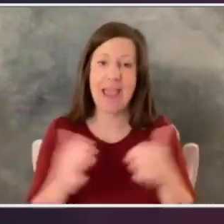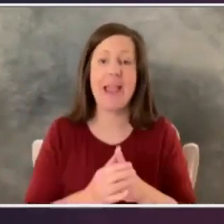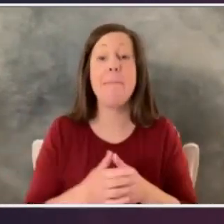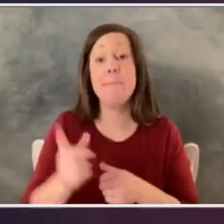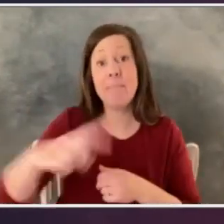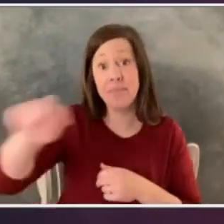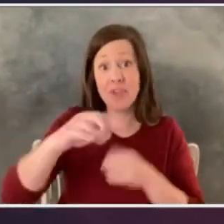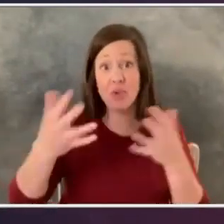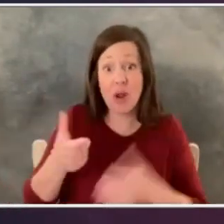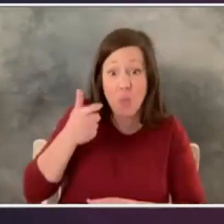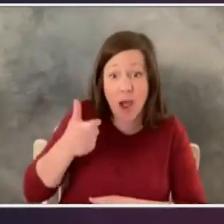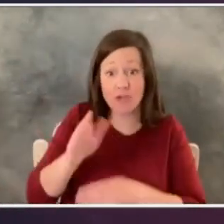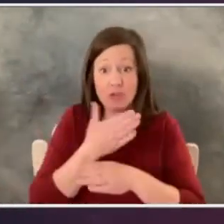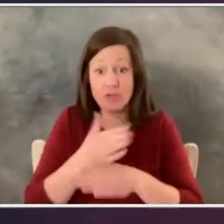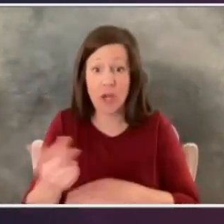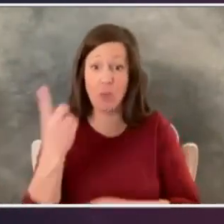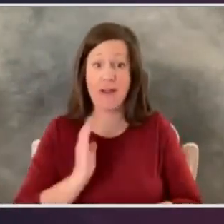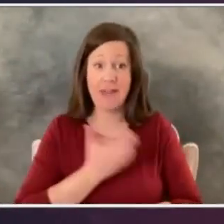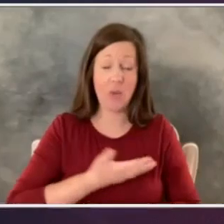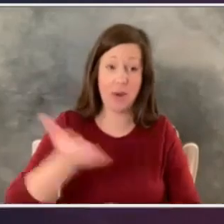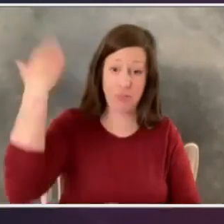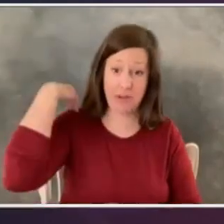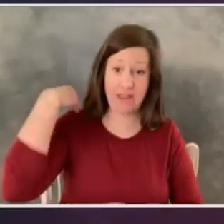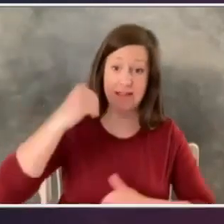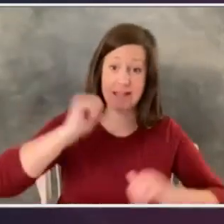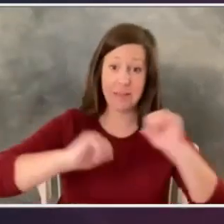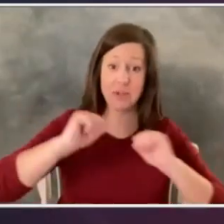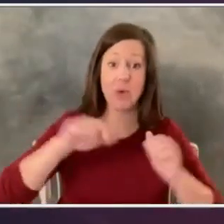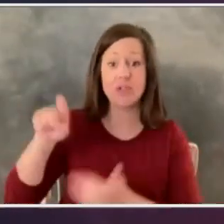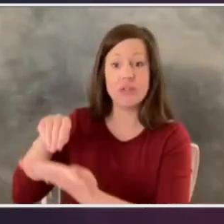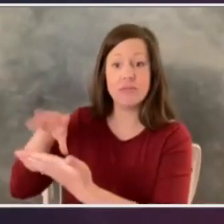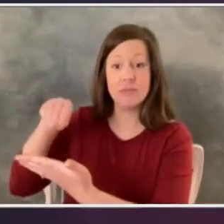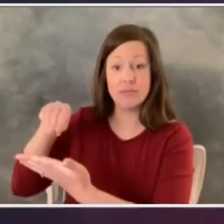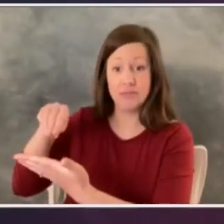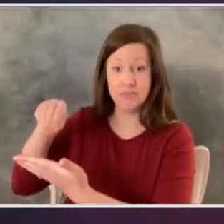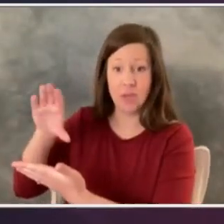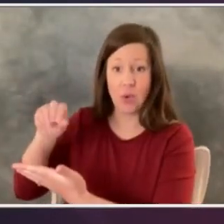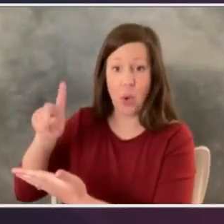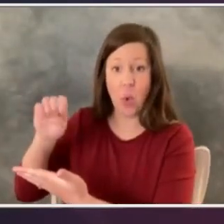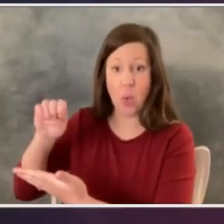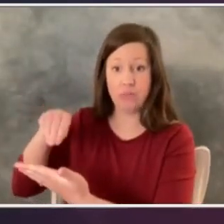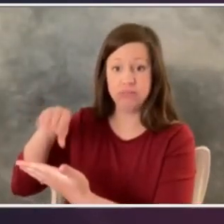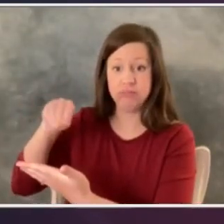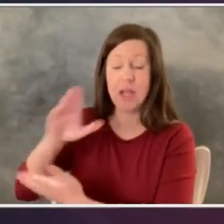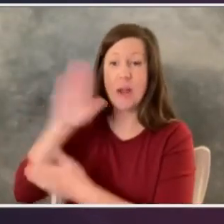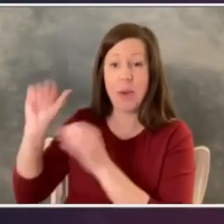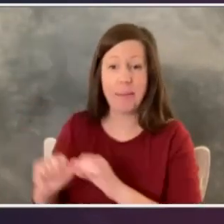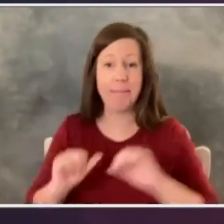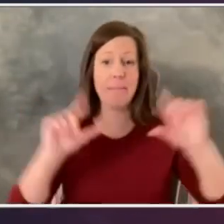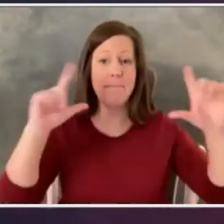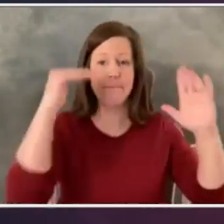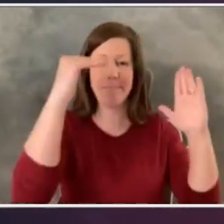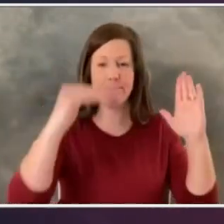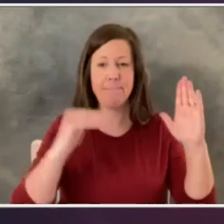watch or share one of our previous episodes, all you have to do is scan the QR code on your screen right now. It'll take you to links of all of our past